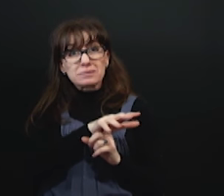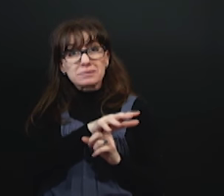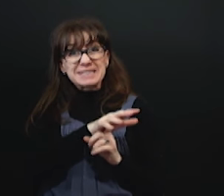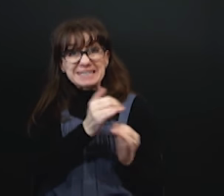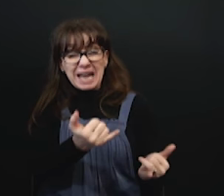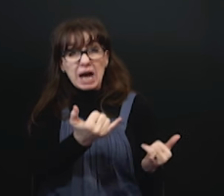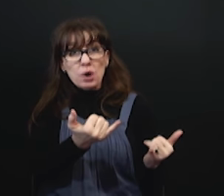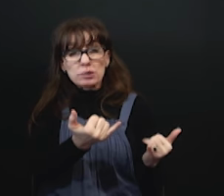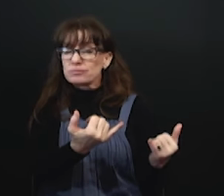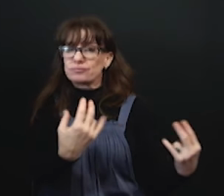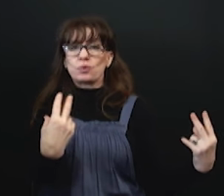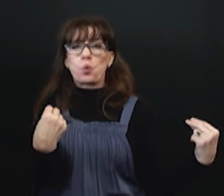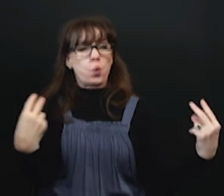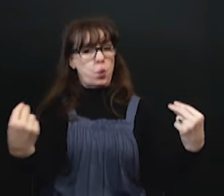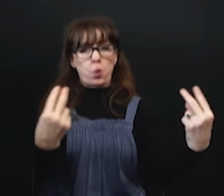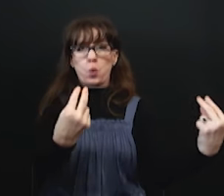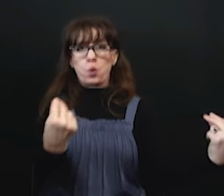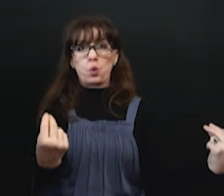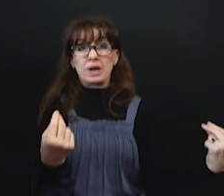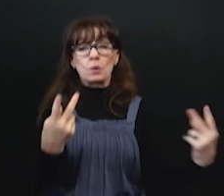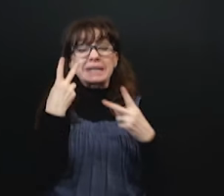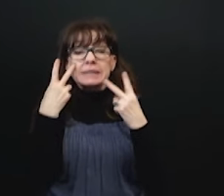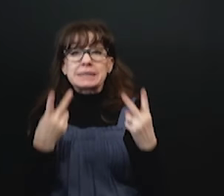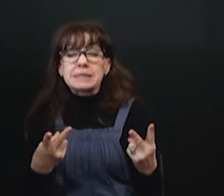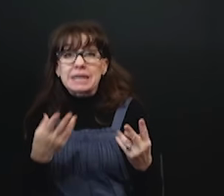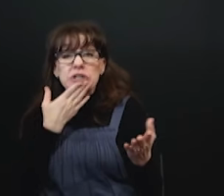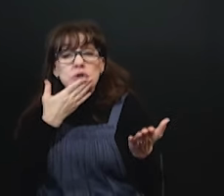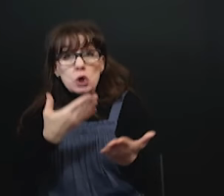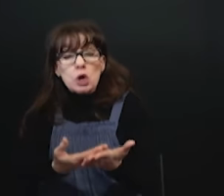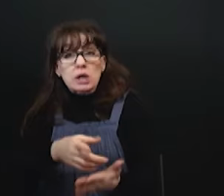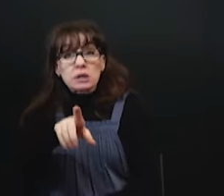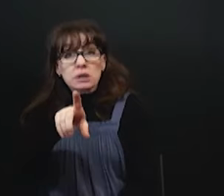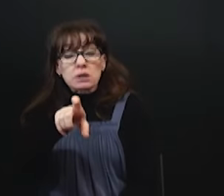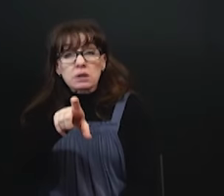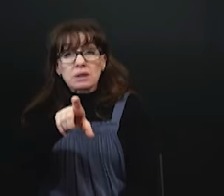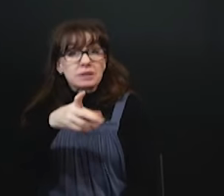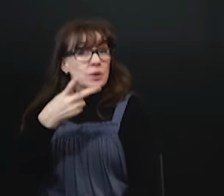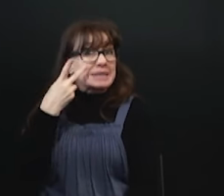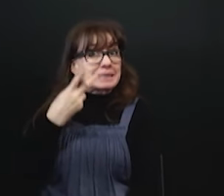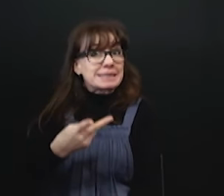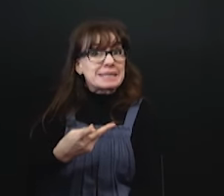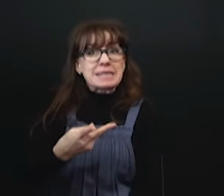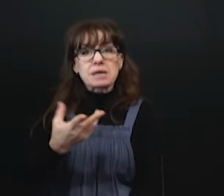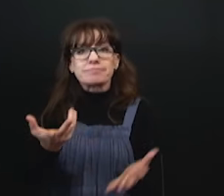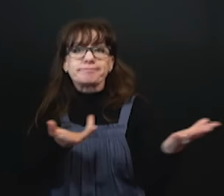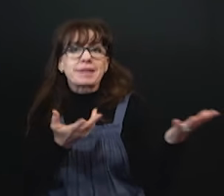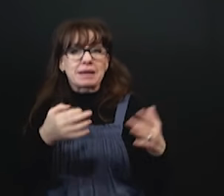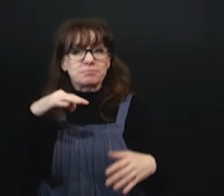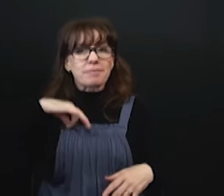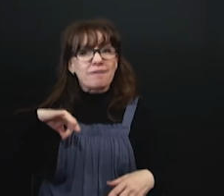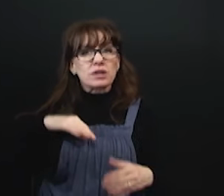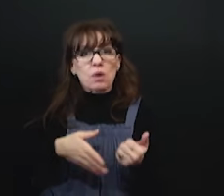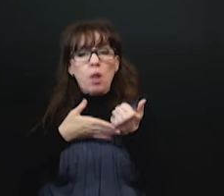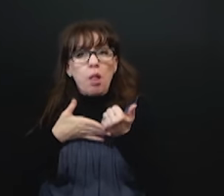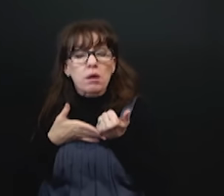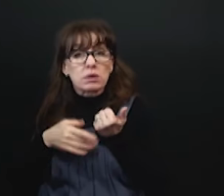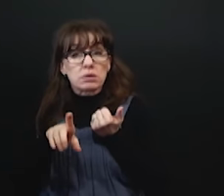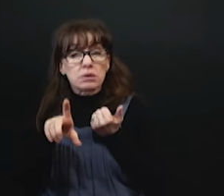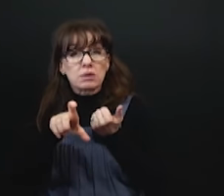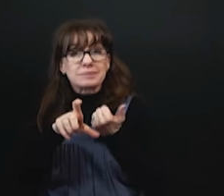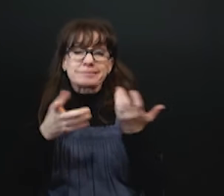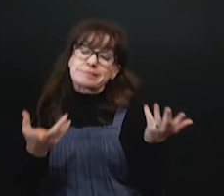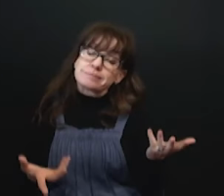days? Is that something that we see as a good? Is that something we see as beneficial?